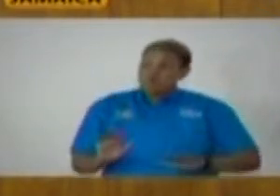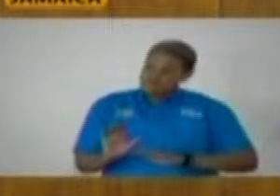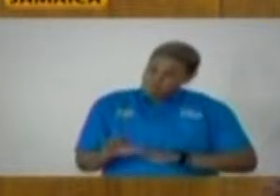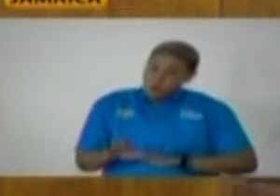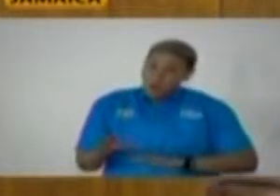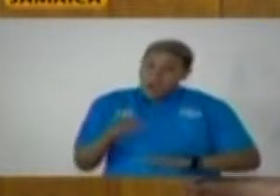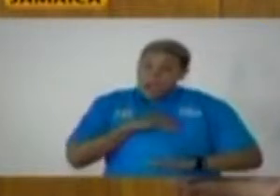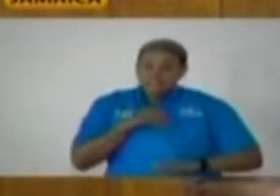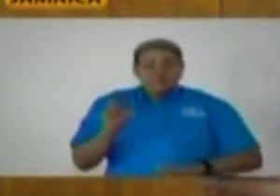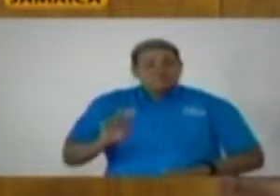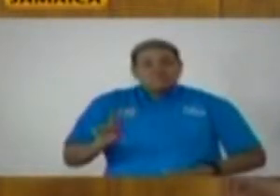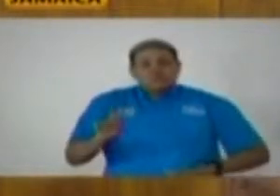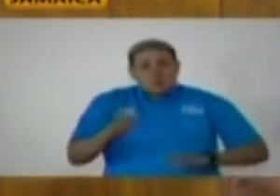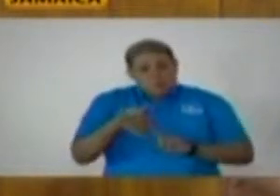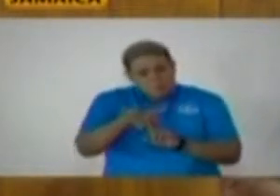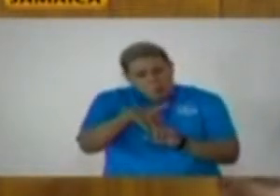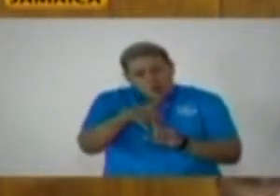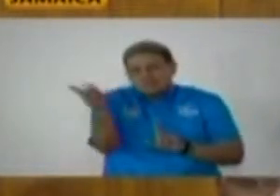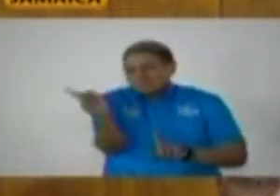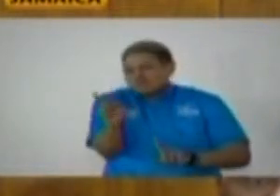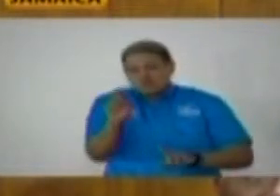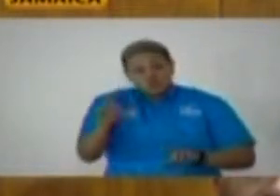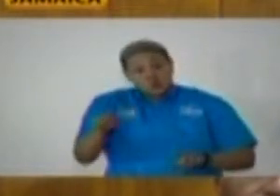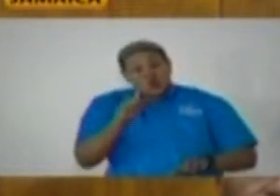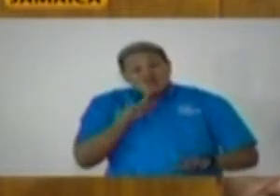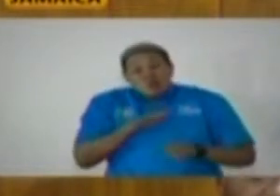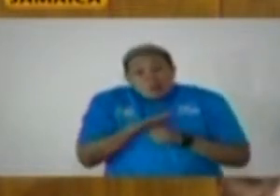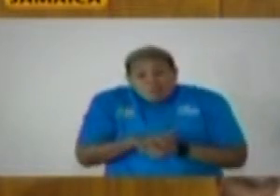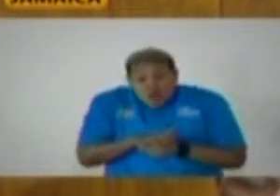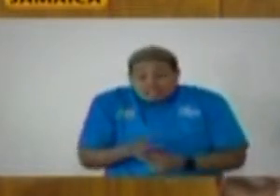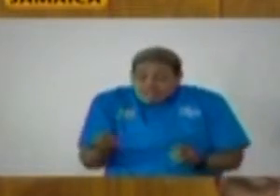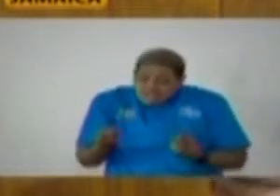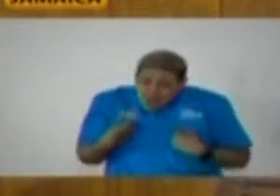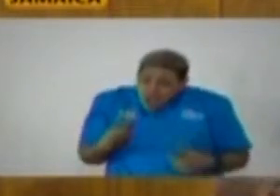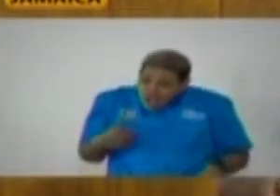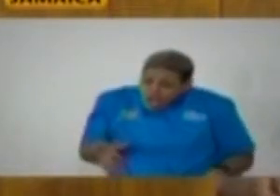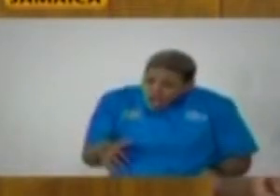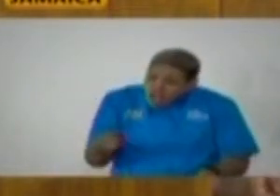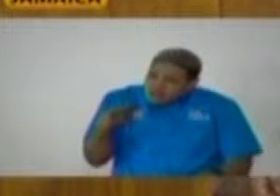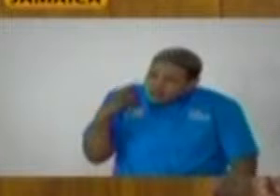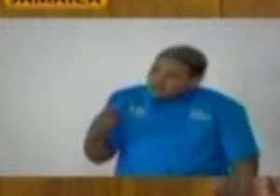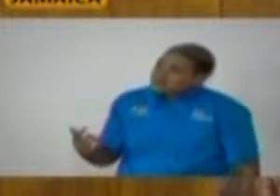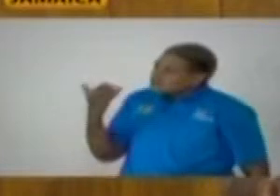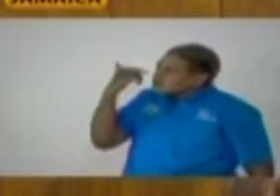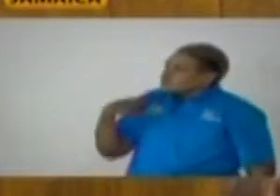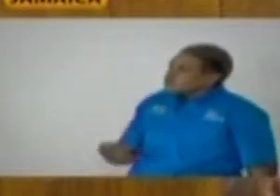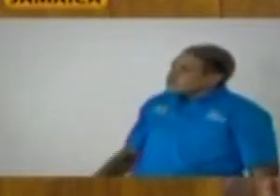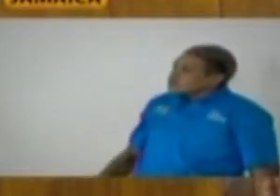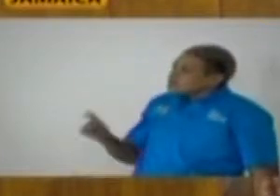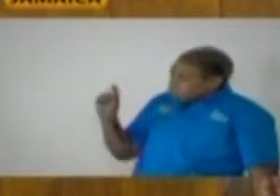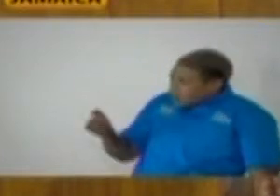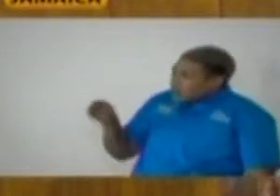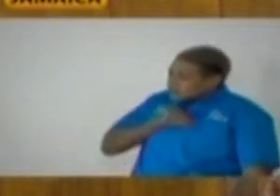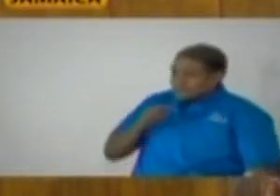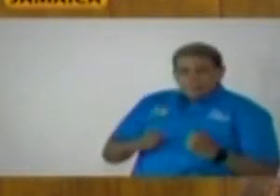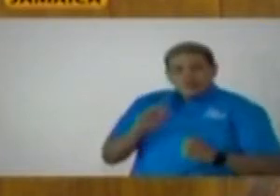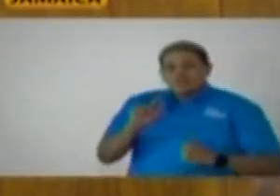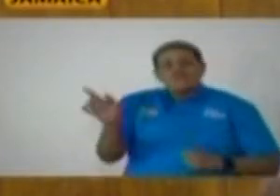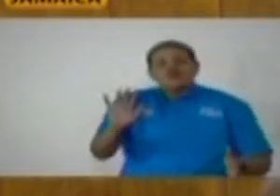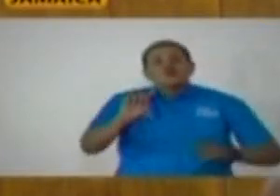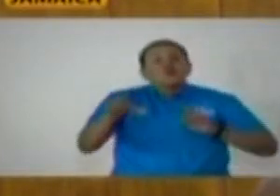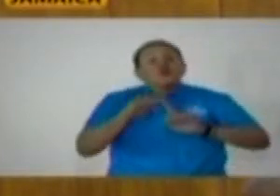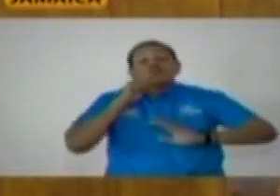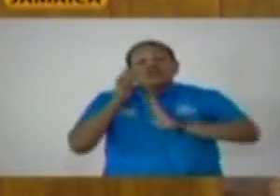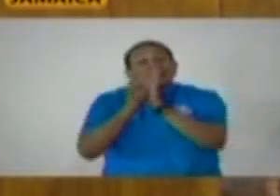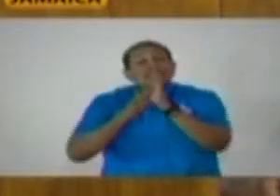don't believe they should be bullied, and we don't believe they should be pressured to come to an agreement by March 31st when there are